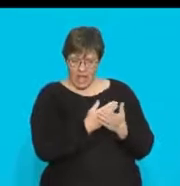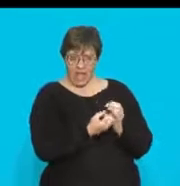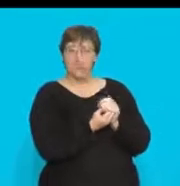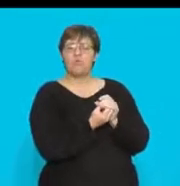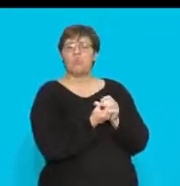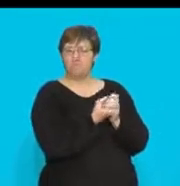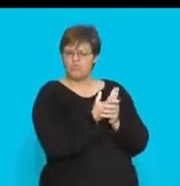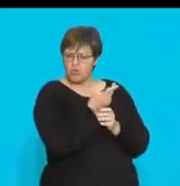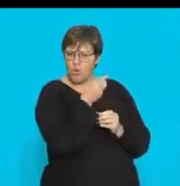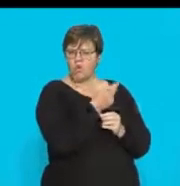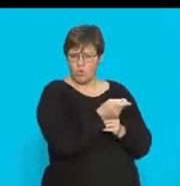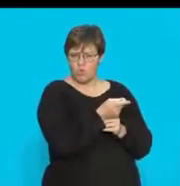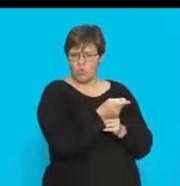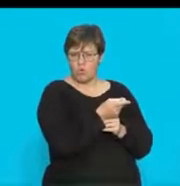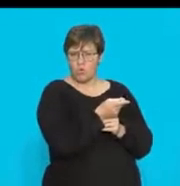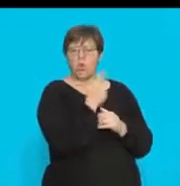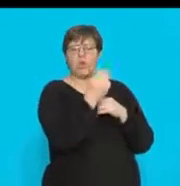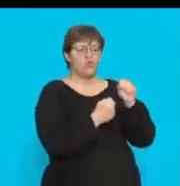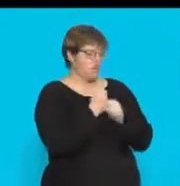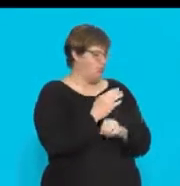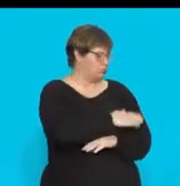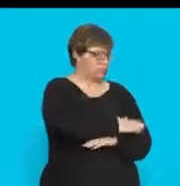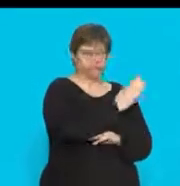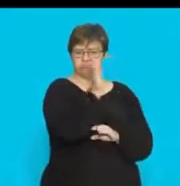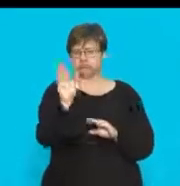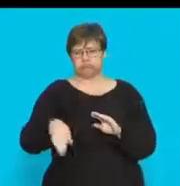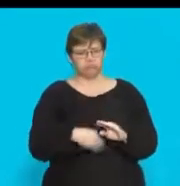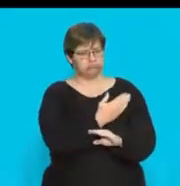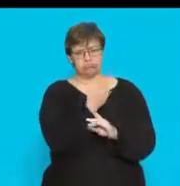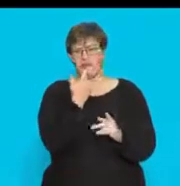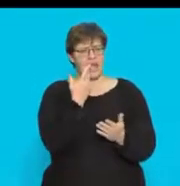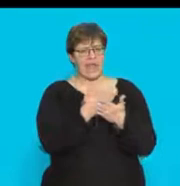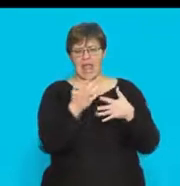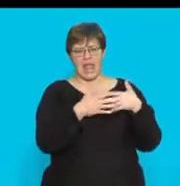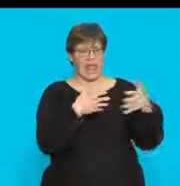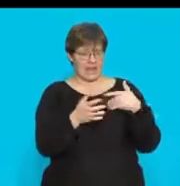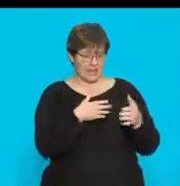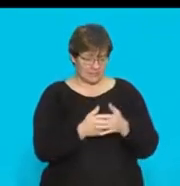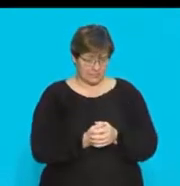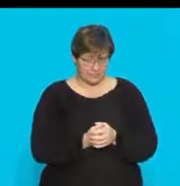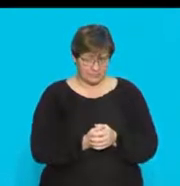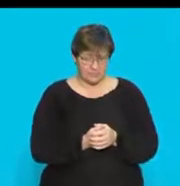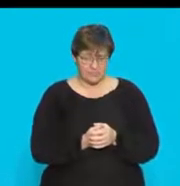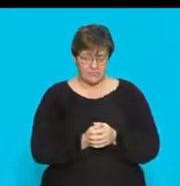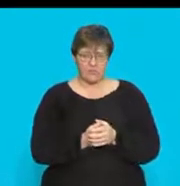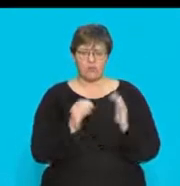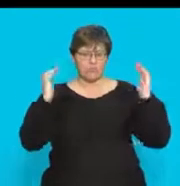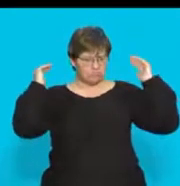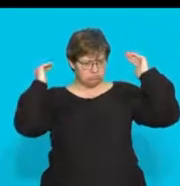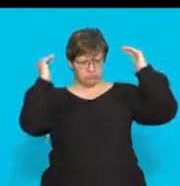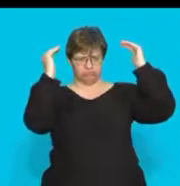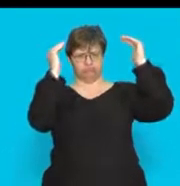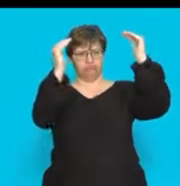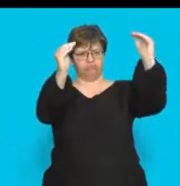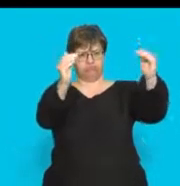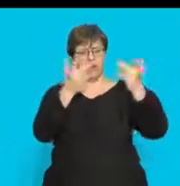to grow the whole year round. Do you see it? These are called hydroponics or tunnels. And a lot